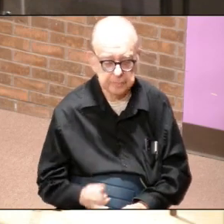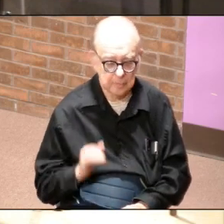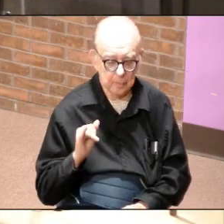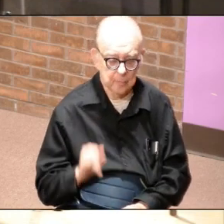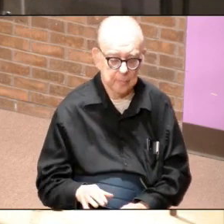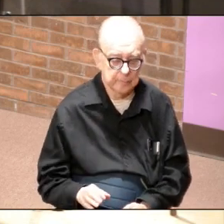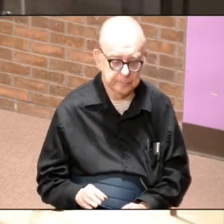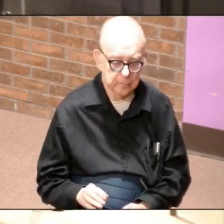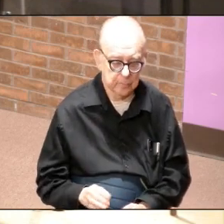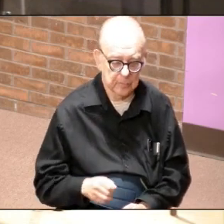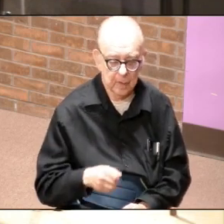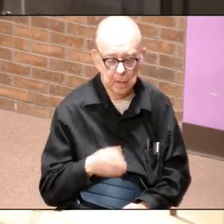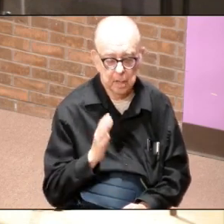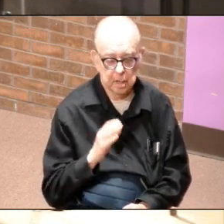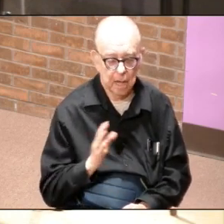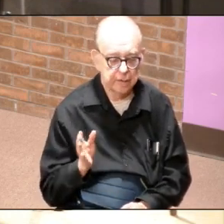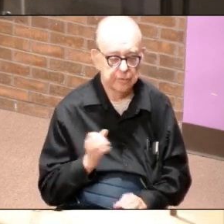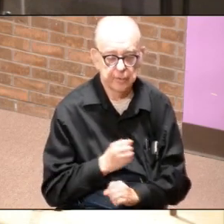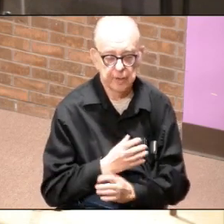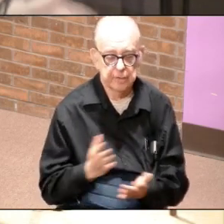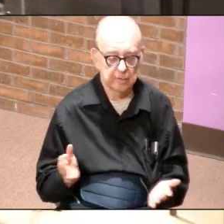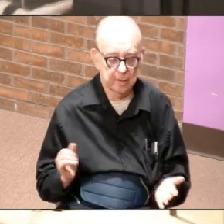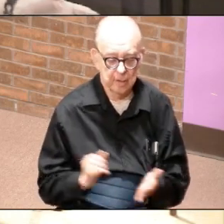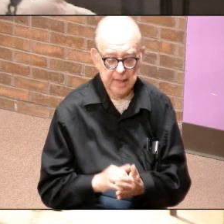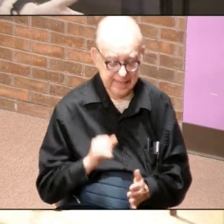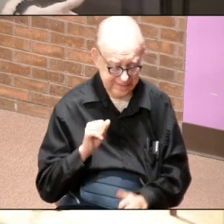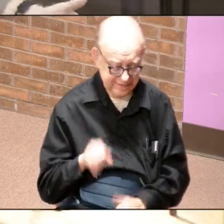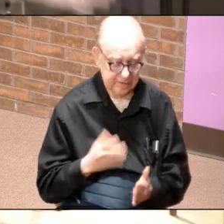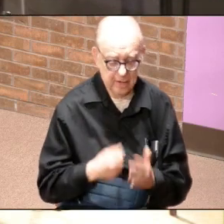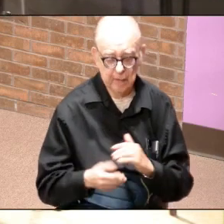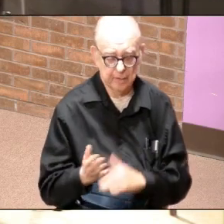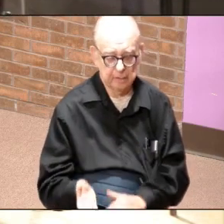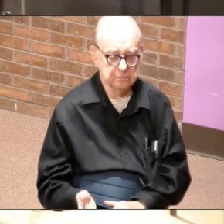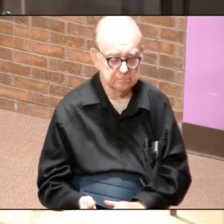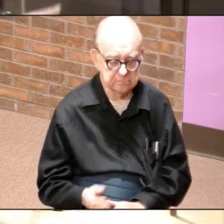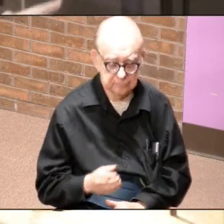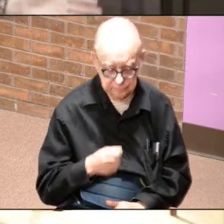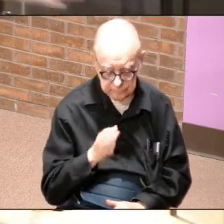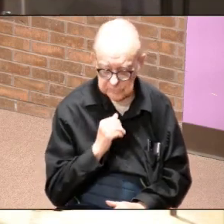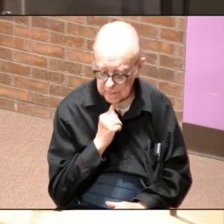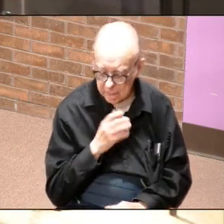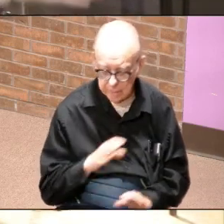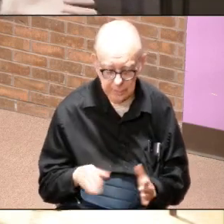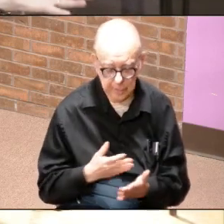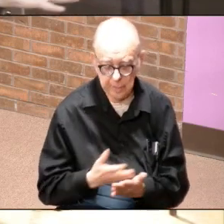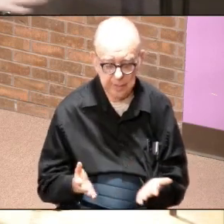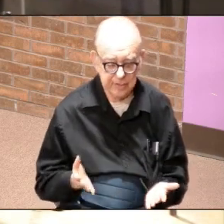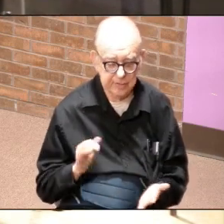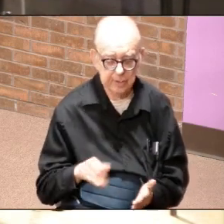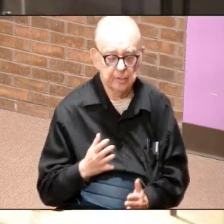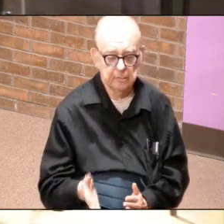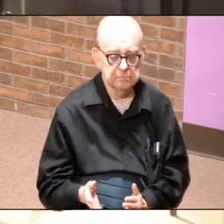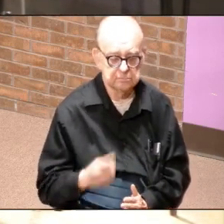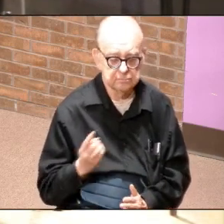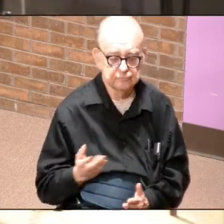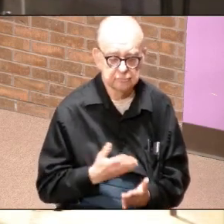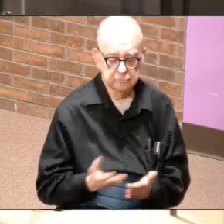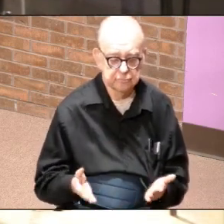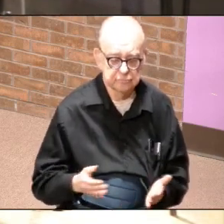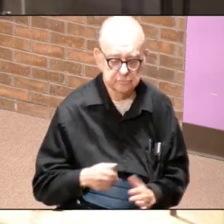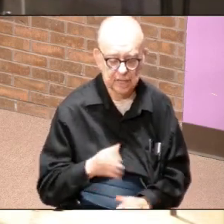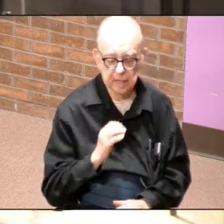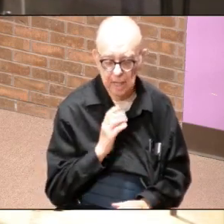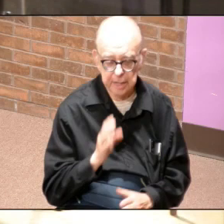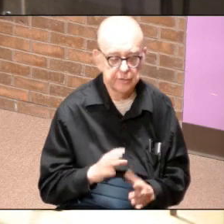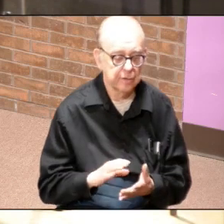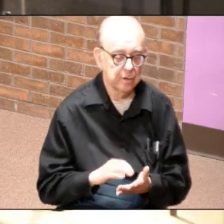still a lot of God's creation that's still out there. He's not undoing it. It's still there. The only thing he's